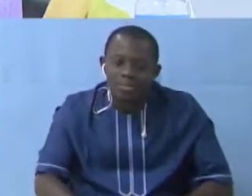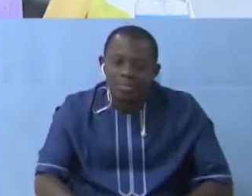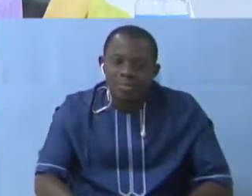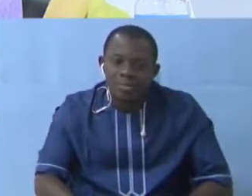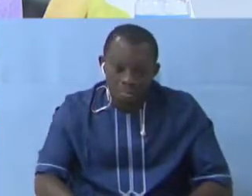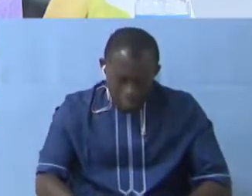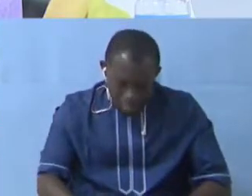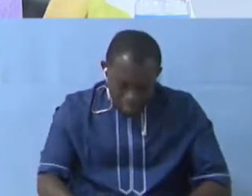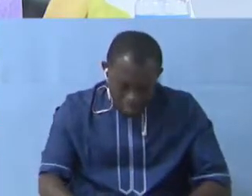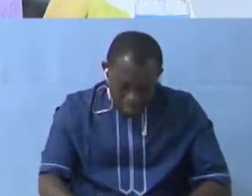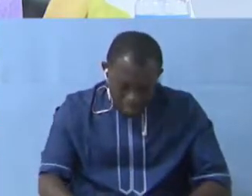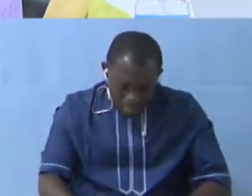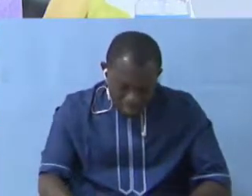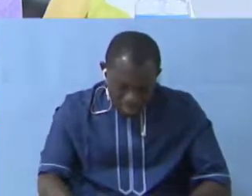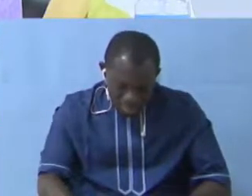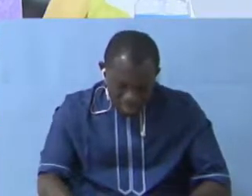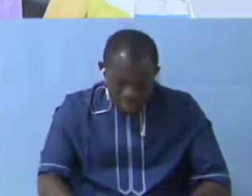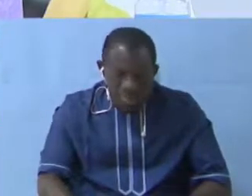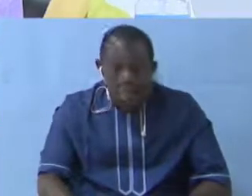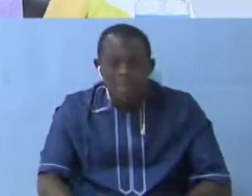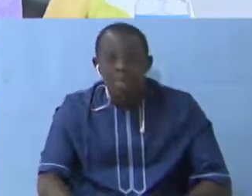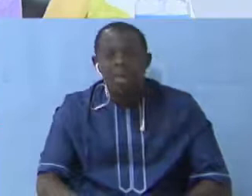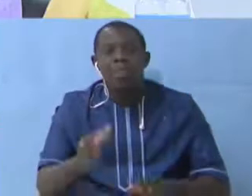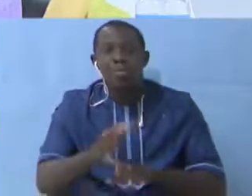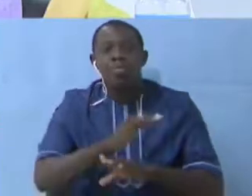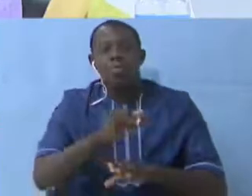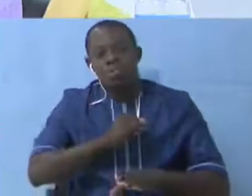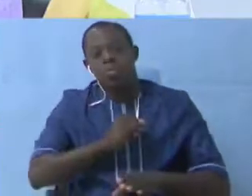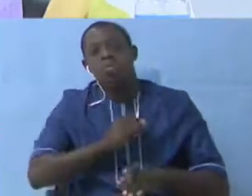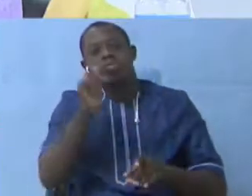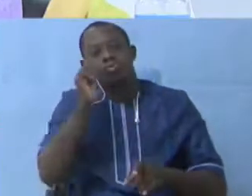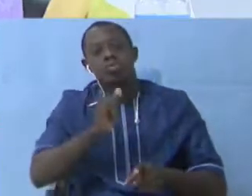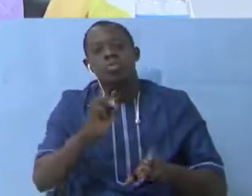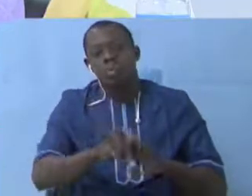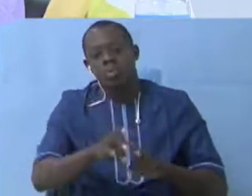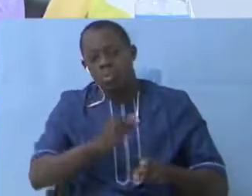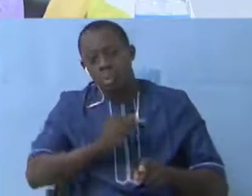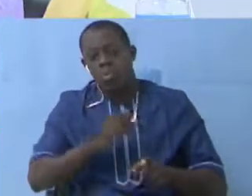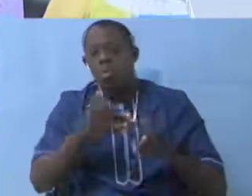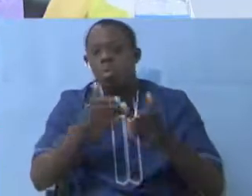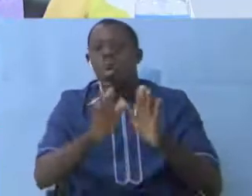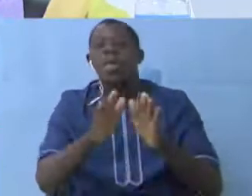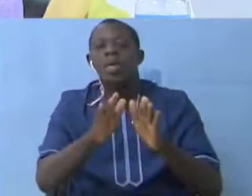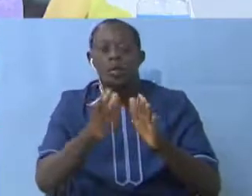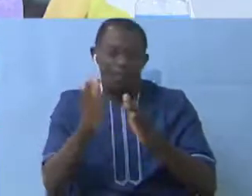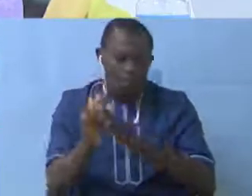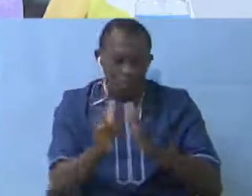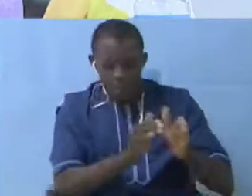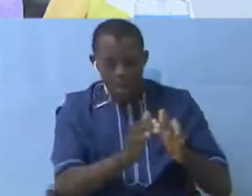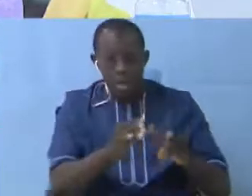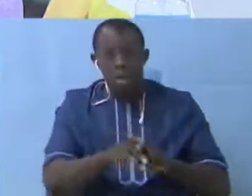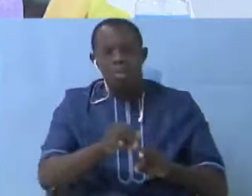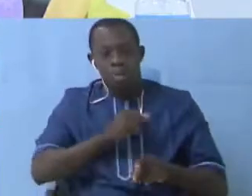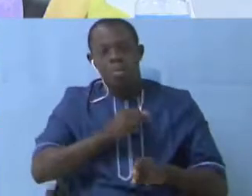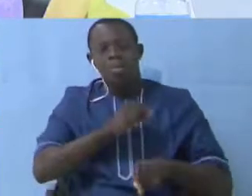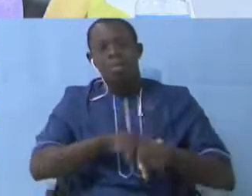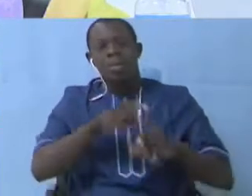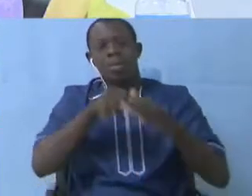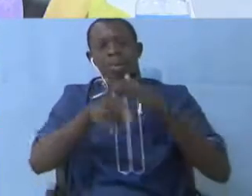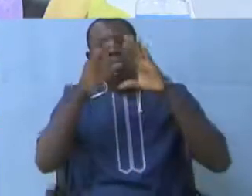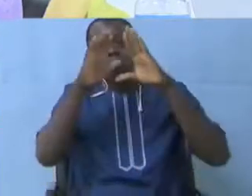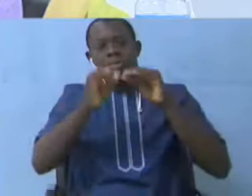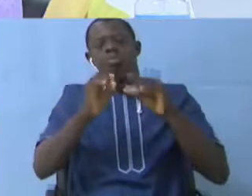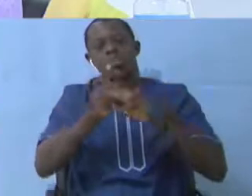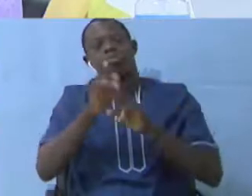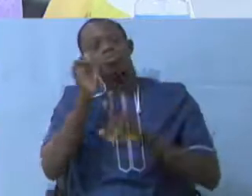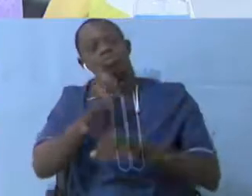lost strategy, but it was a good strategy not to extend openly his own term, but by in an indirect